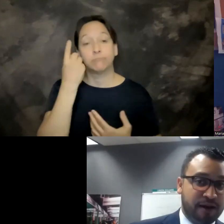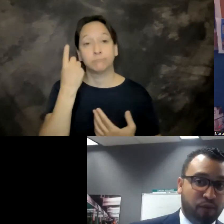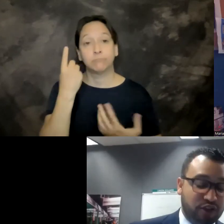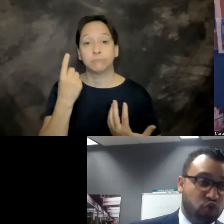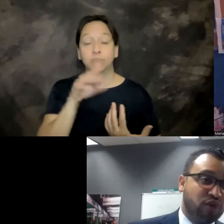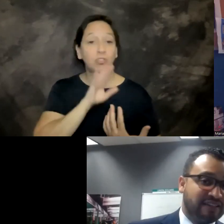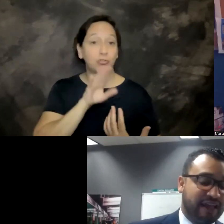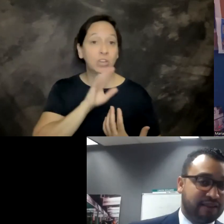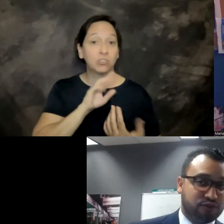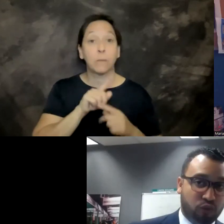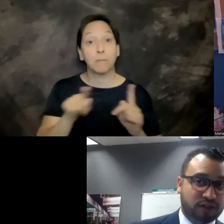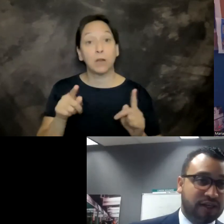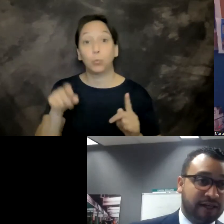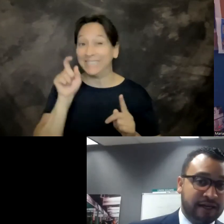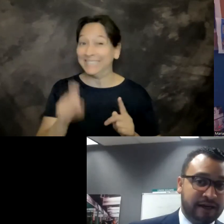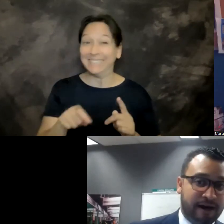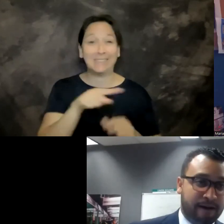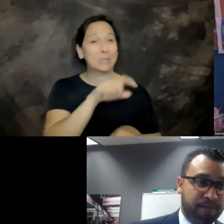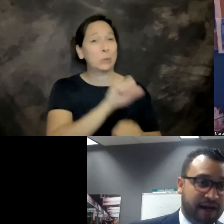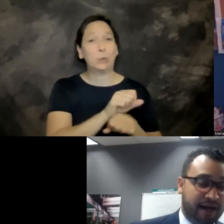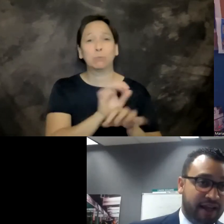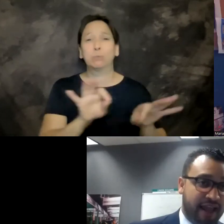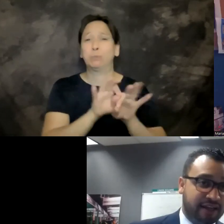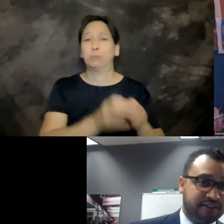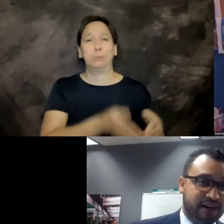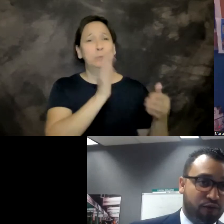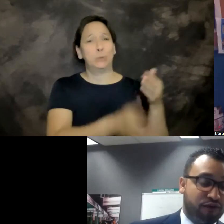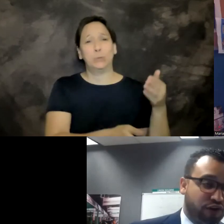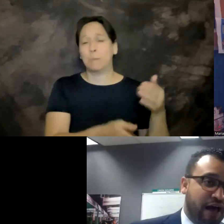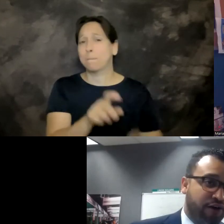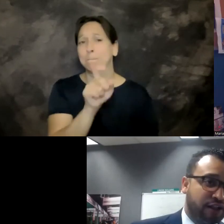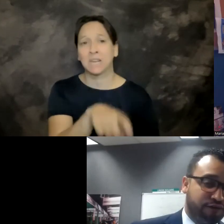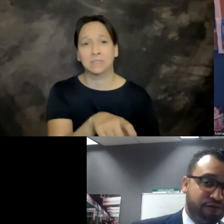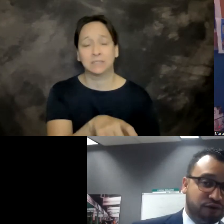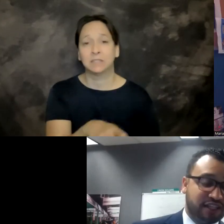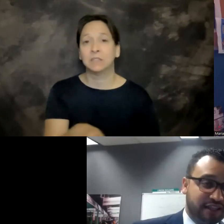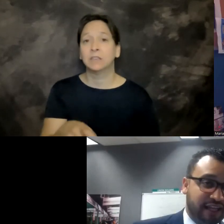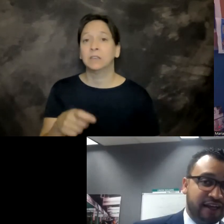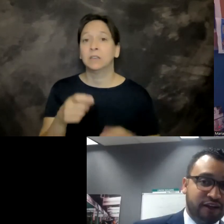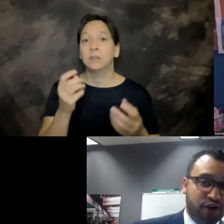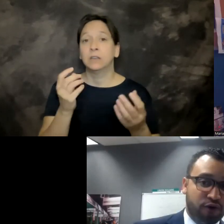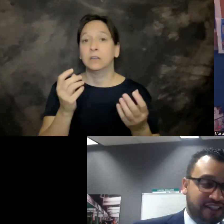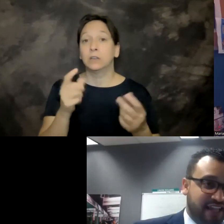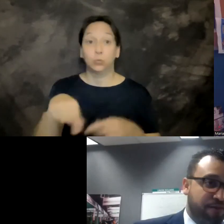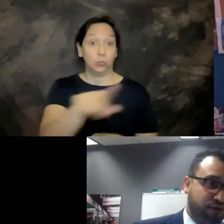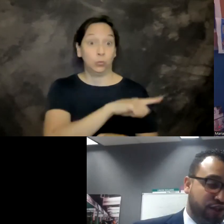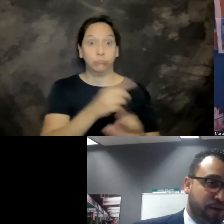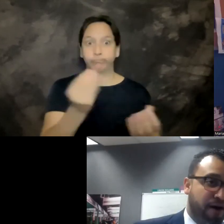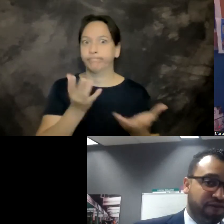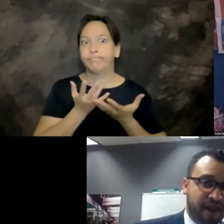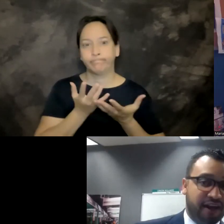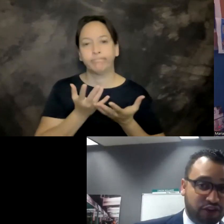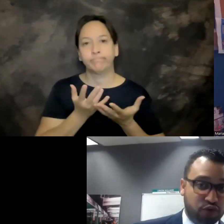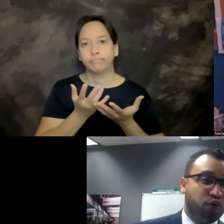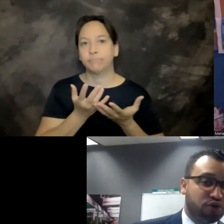frustration, but we do need to get this work done. And we've heard loud and clear from folks that it's time to really rip